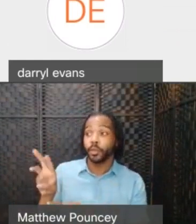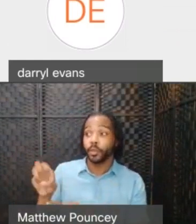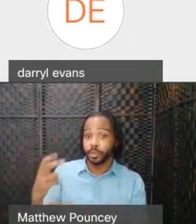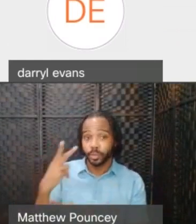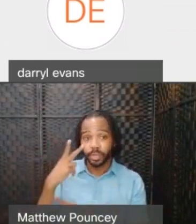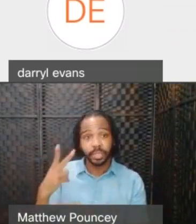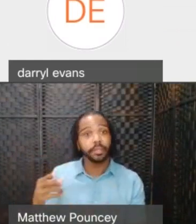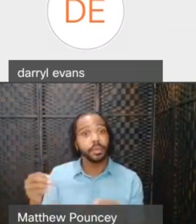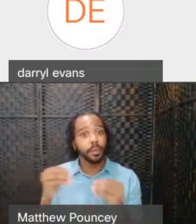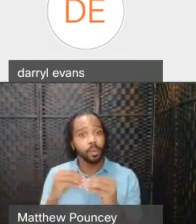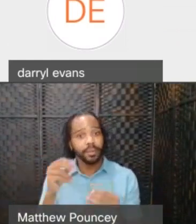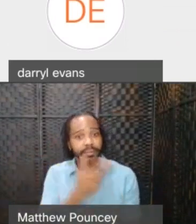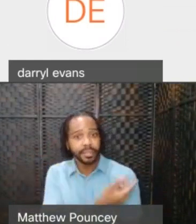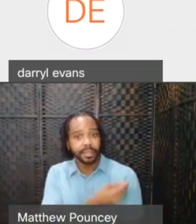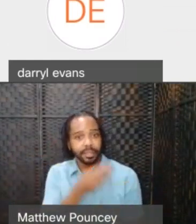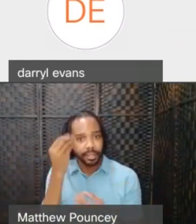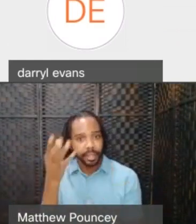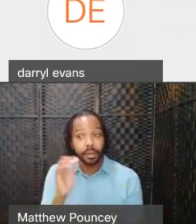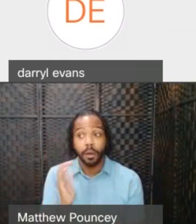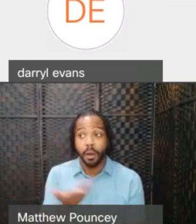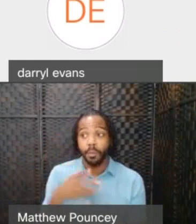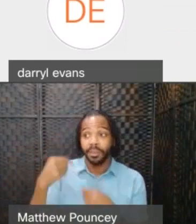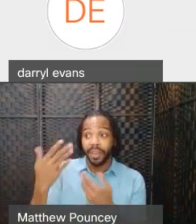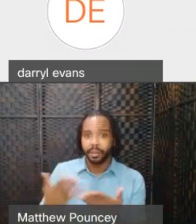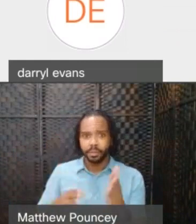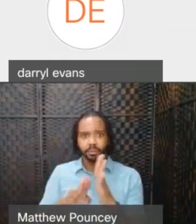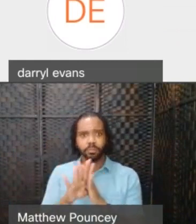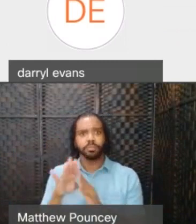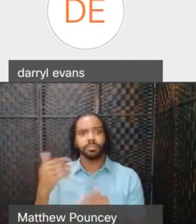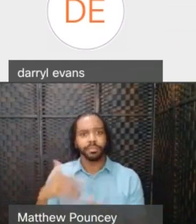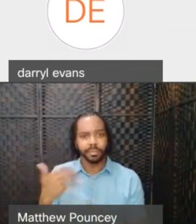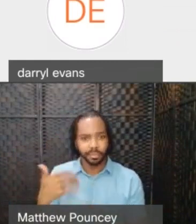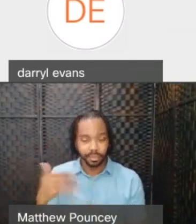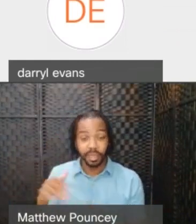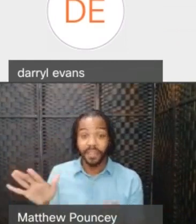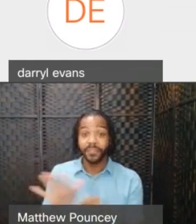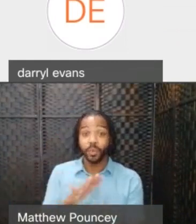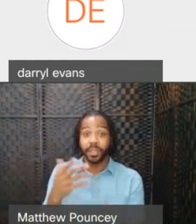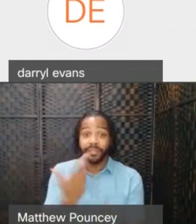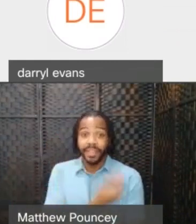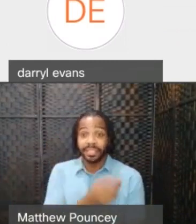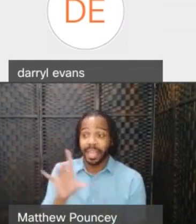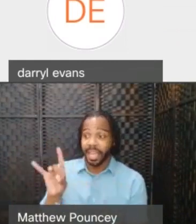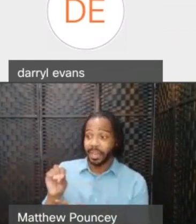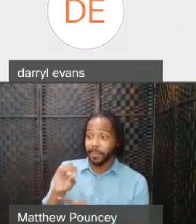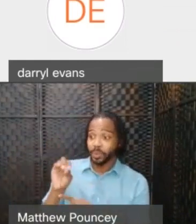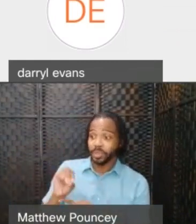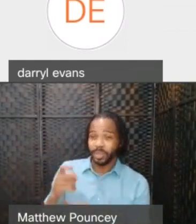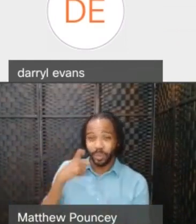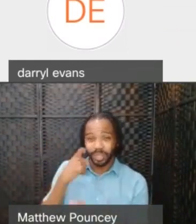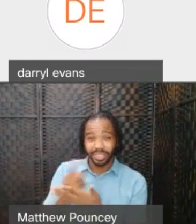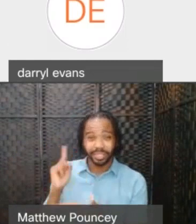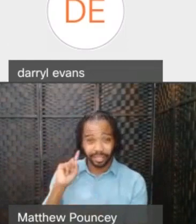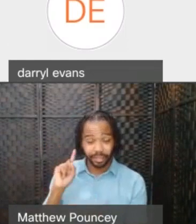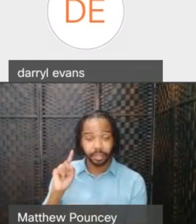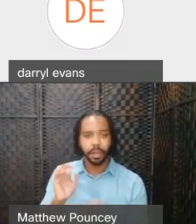data, our providers have really come a long way. They're, fully vaccinated at 80% as of a week ago. Our own